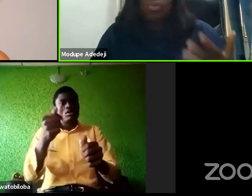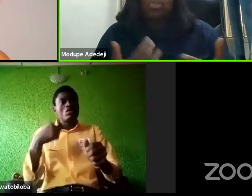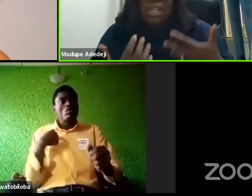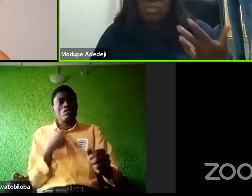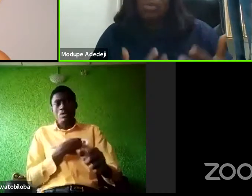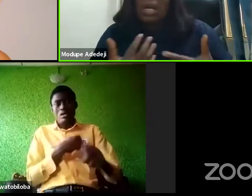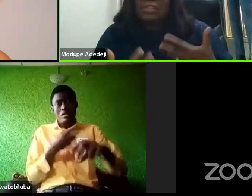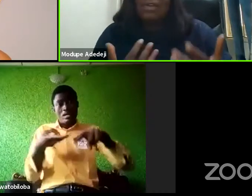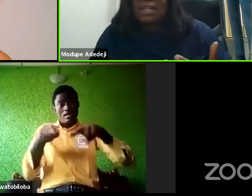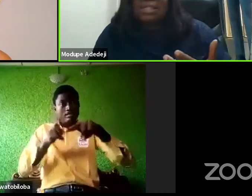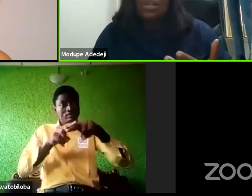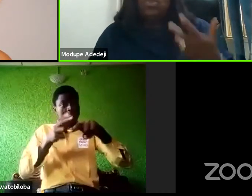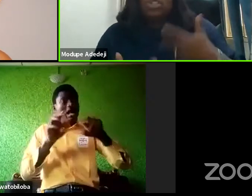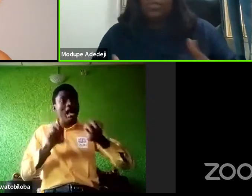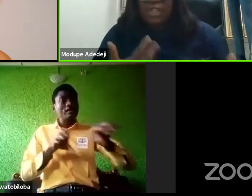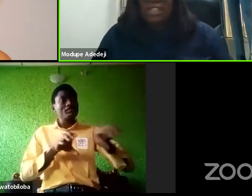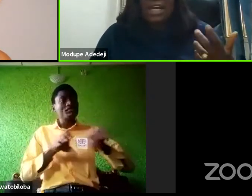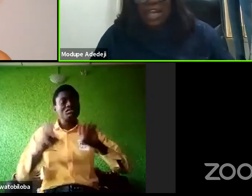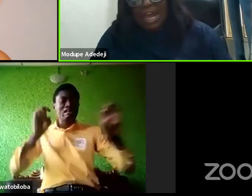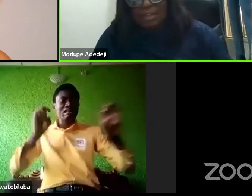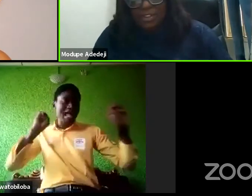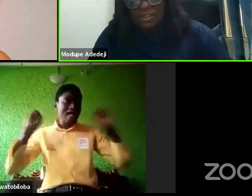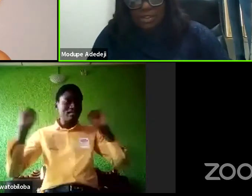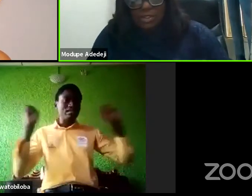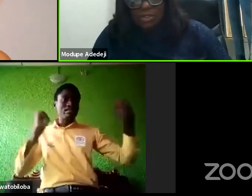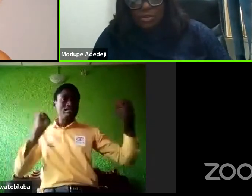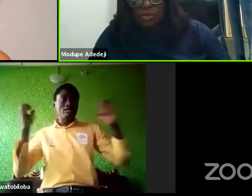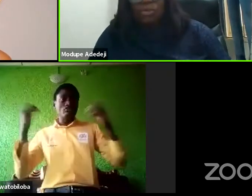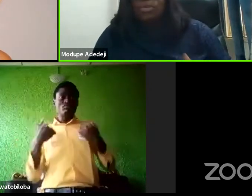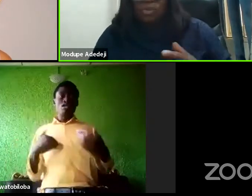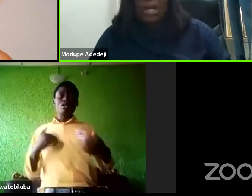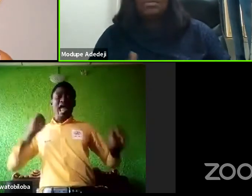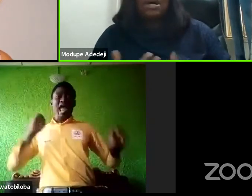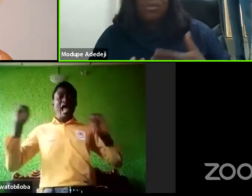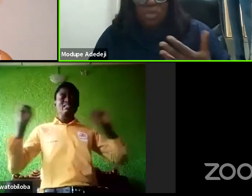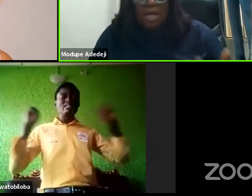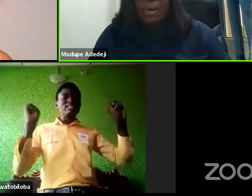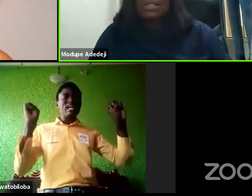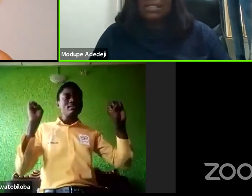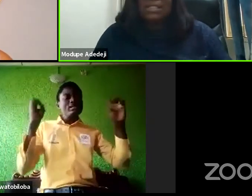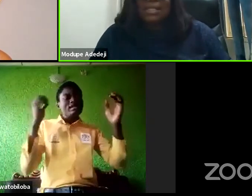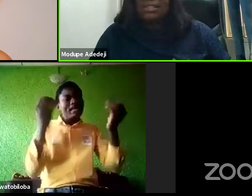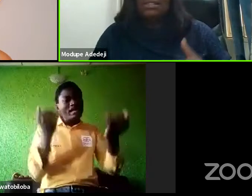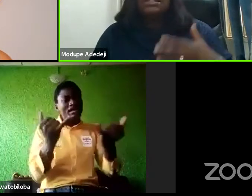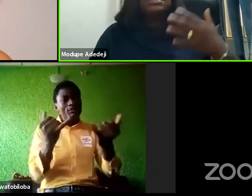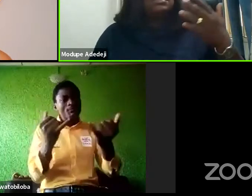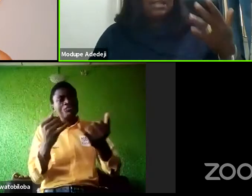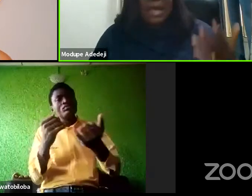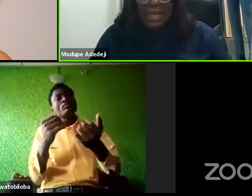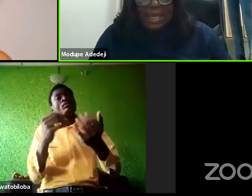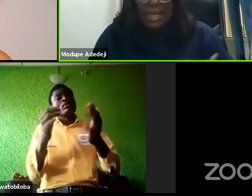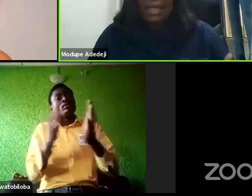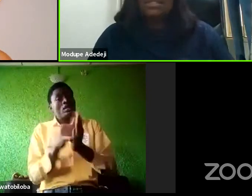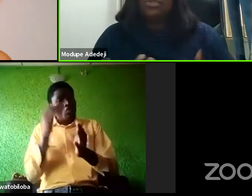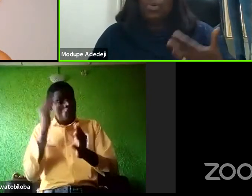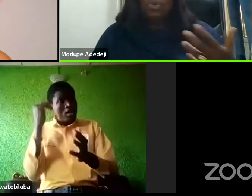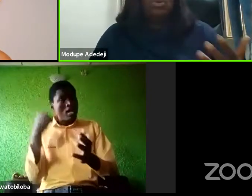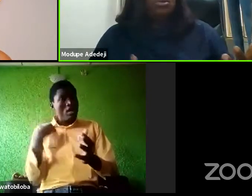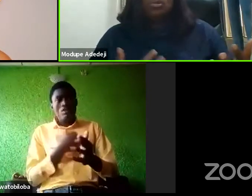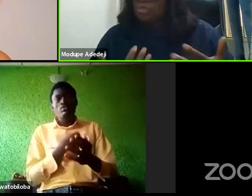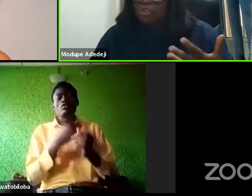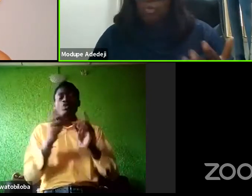just do things to counteract those feelings that you're having, So that's why we talk about exercises,